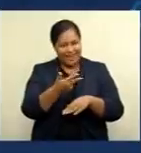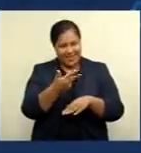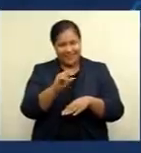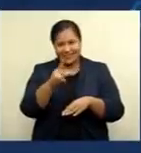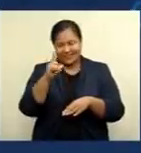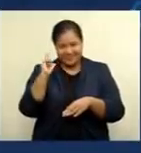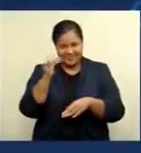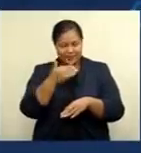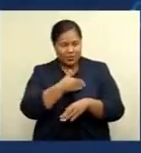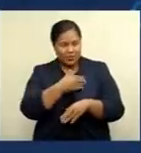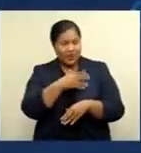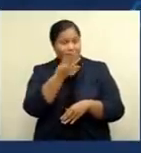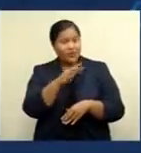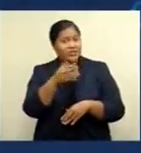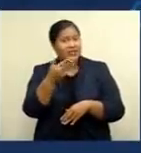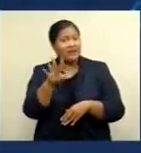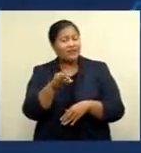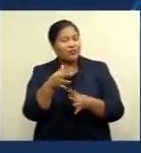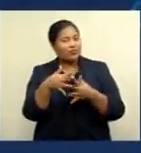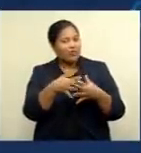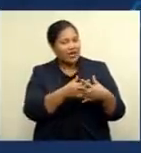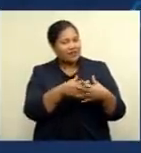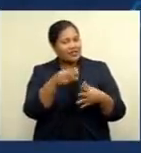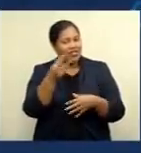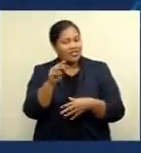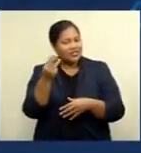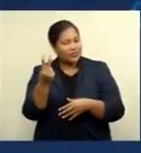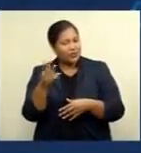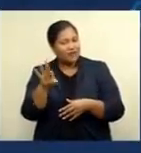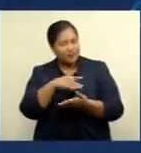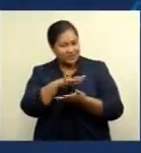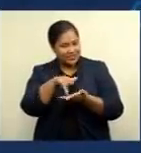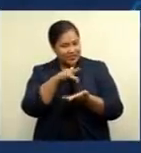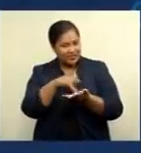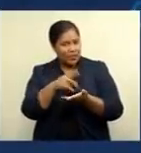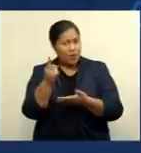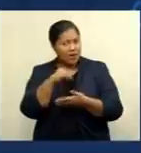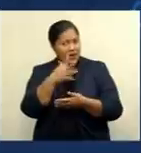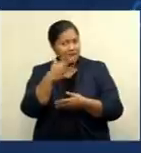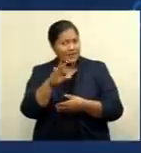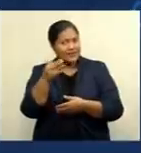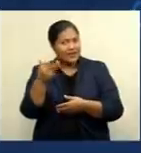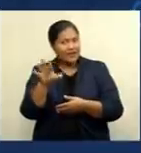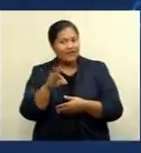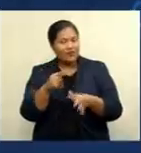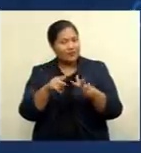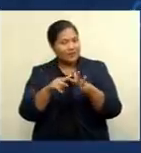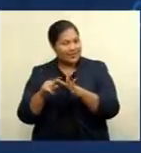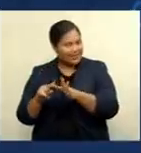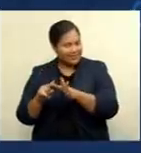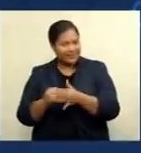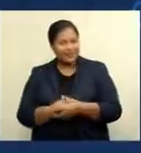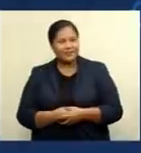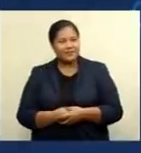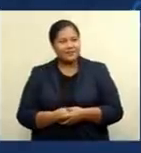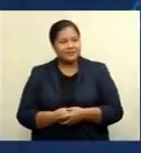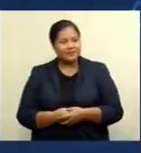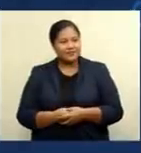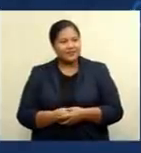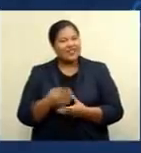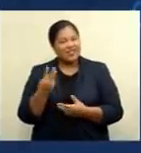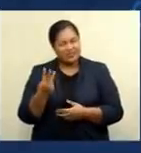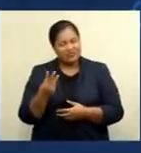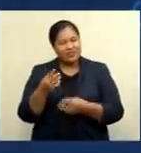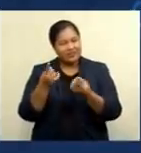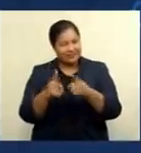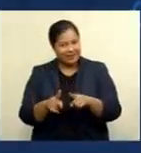49 cases were from the West, 32 from the Central Division and 159 from the Eastern Division. There were 3